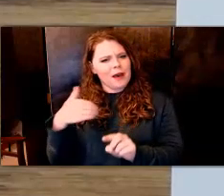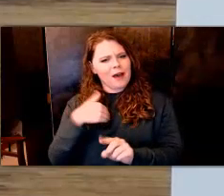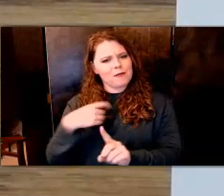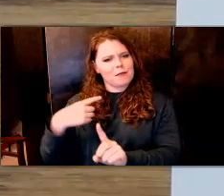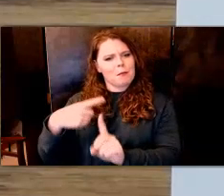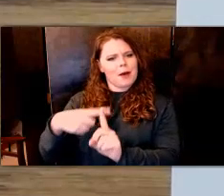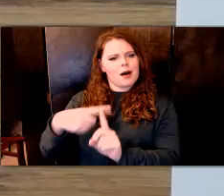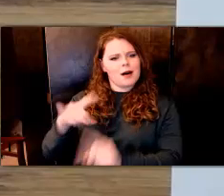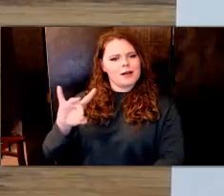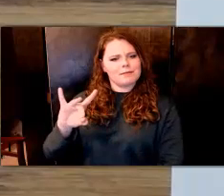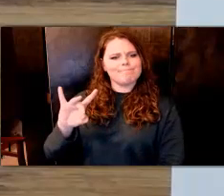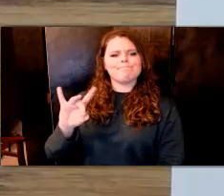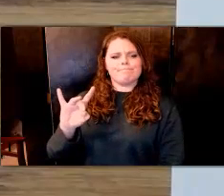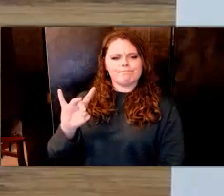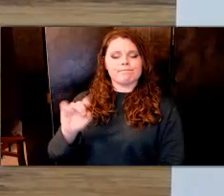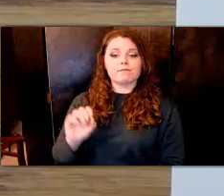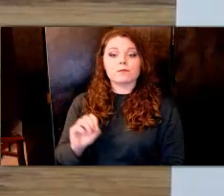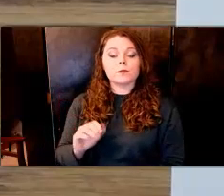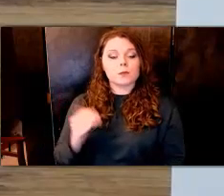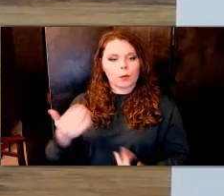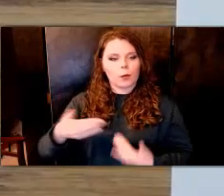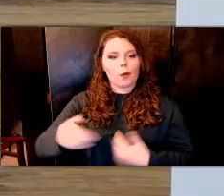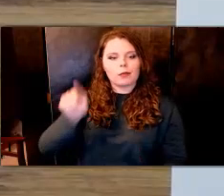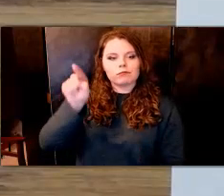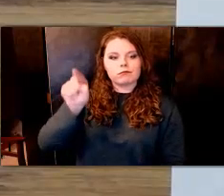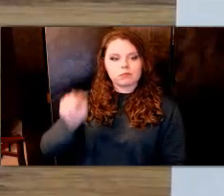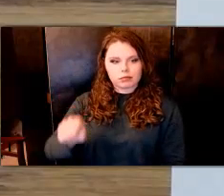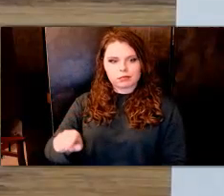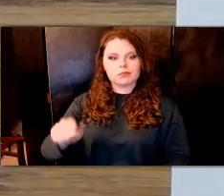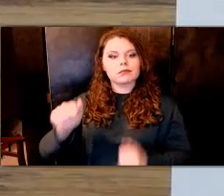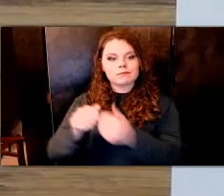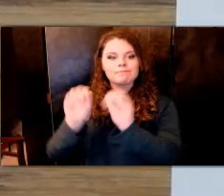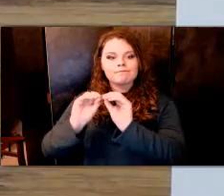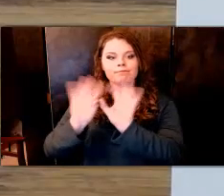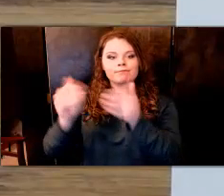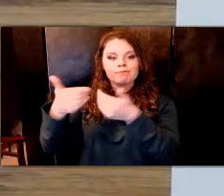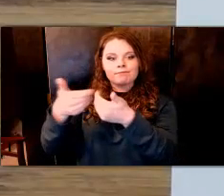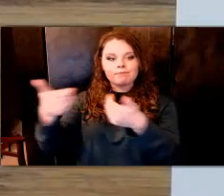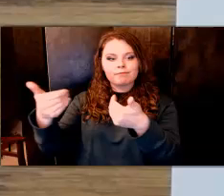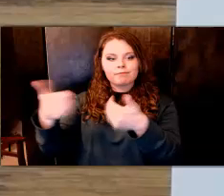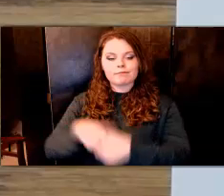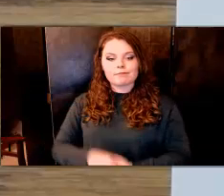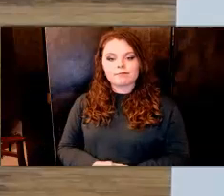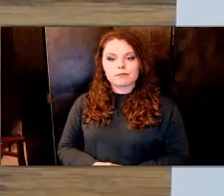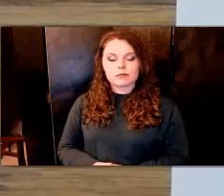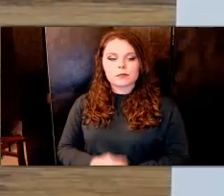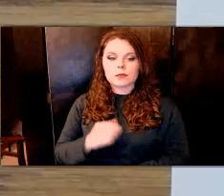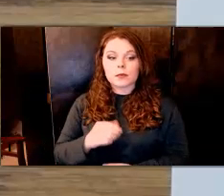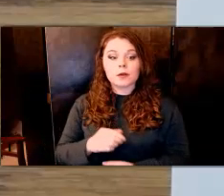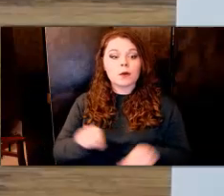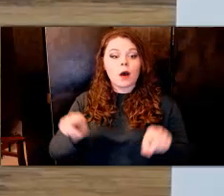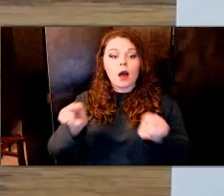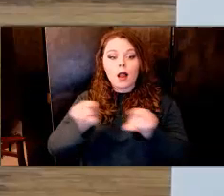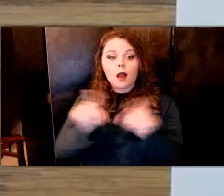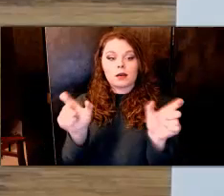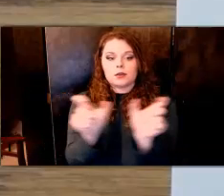8. I'm going to go ahead and draw a line so we can keep things separate. The first thing is to always combine like terms